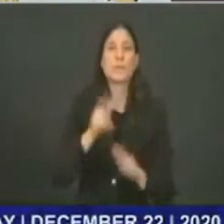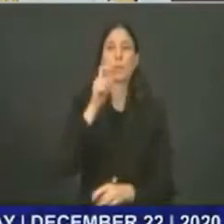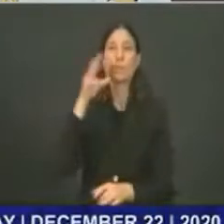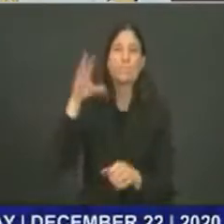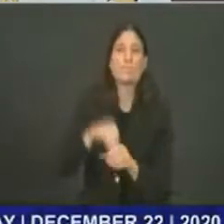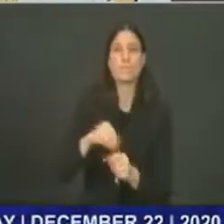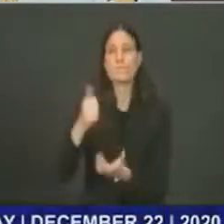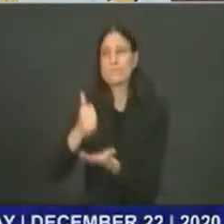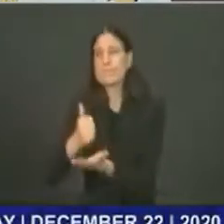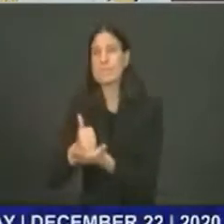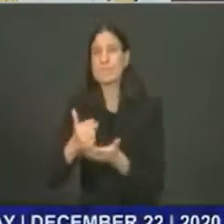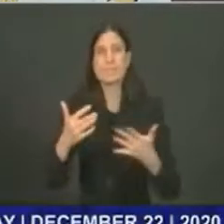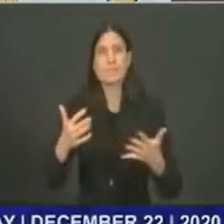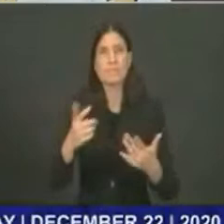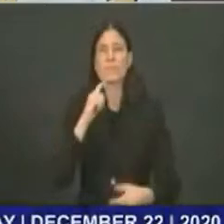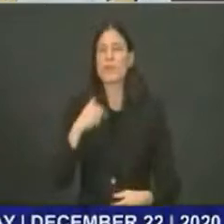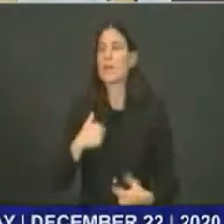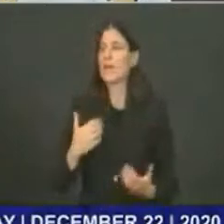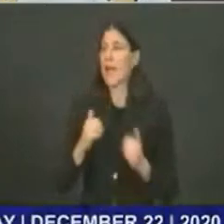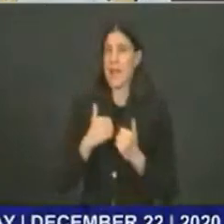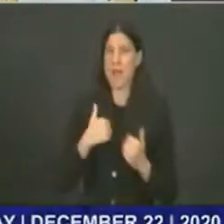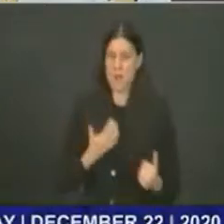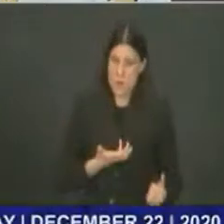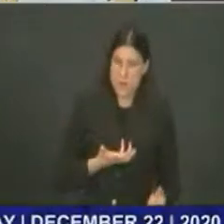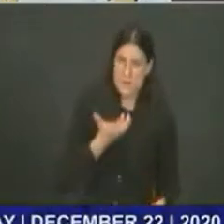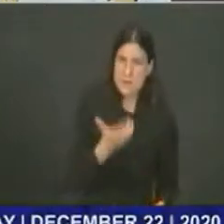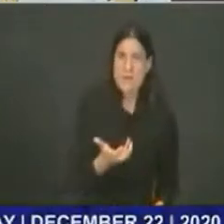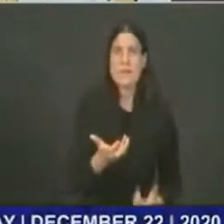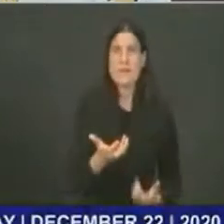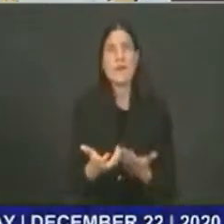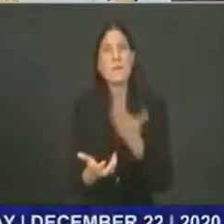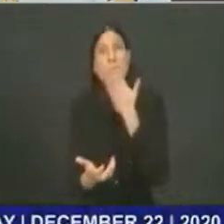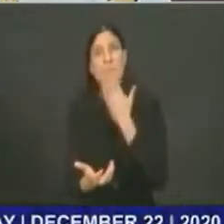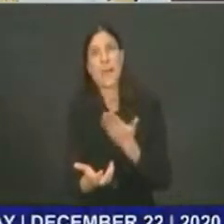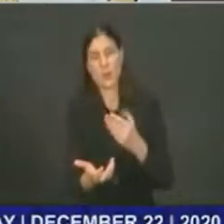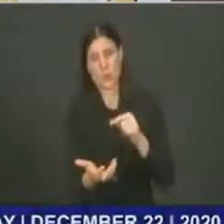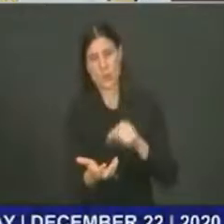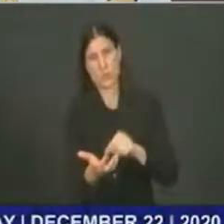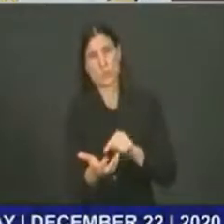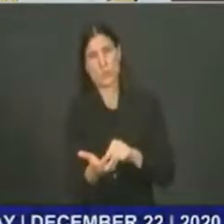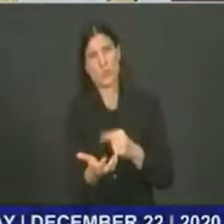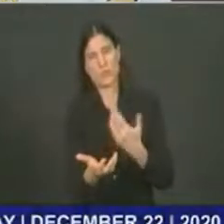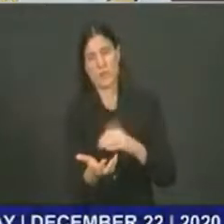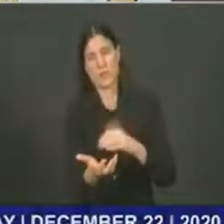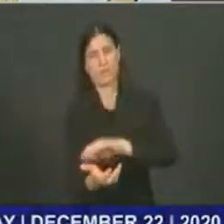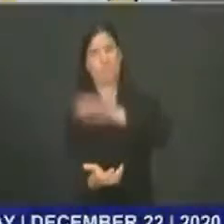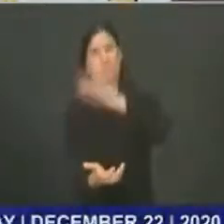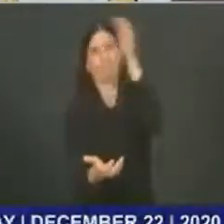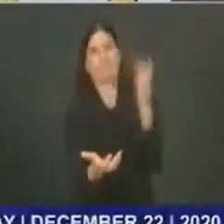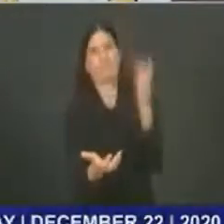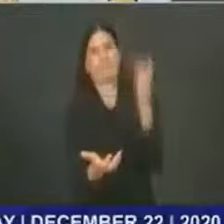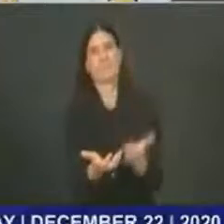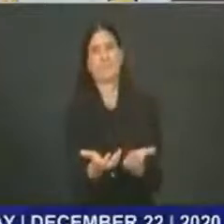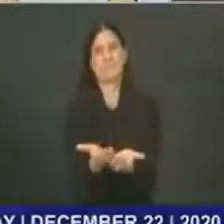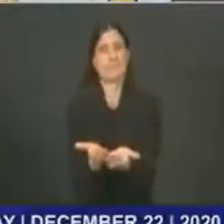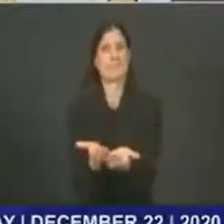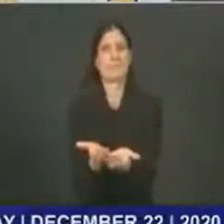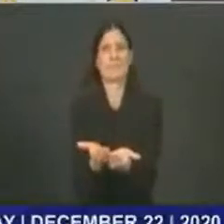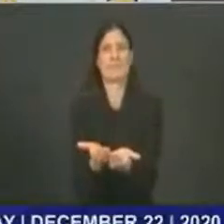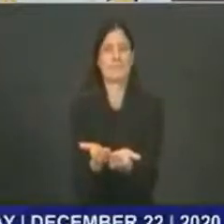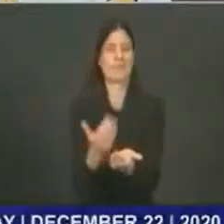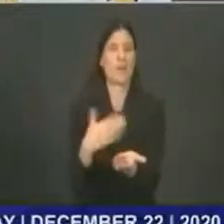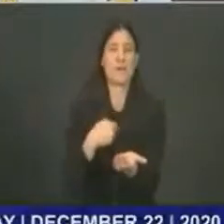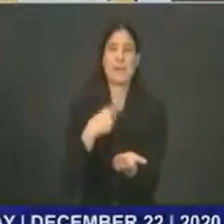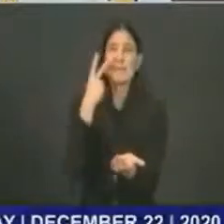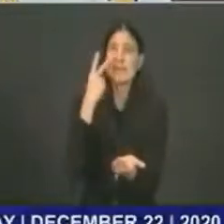of appreciation that you can have being connected to such a large group of people who are committed